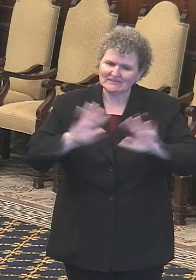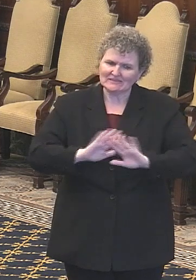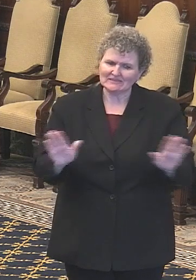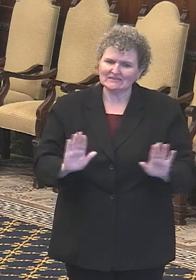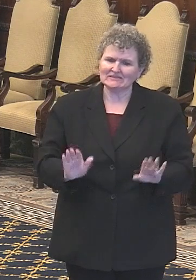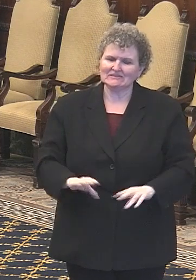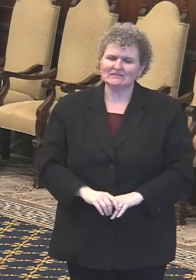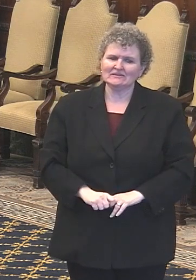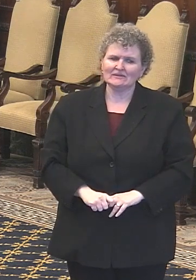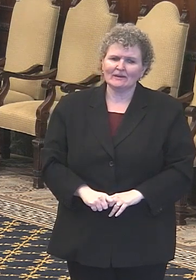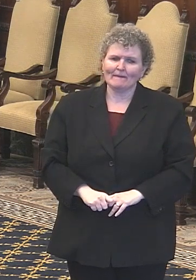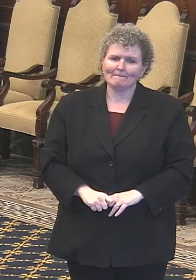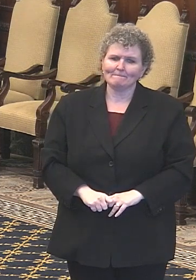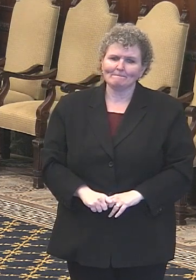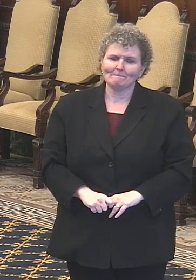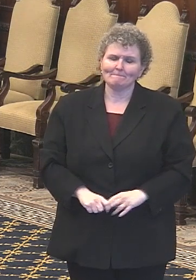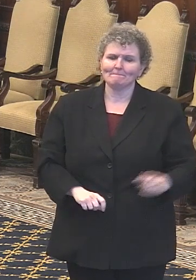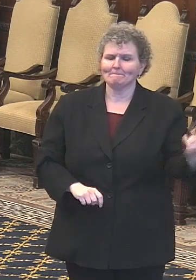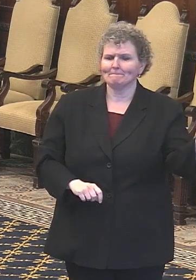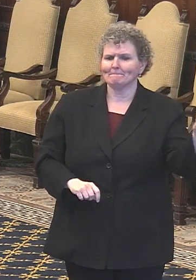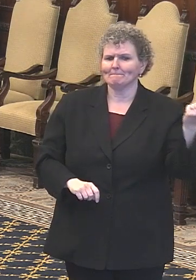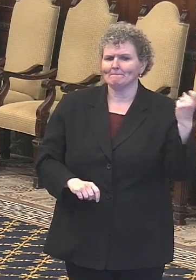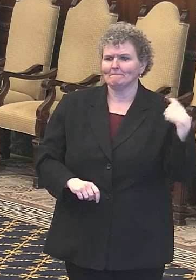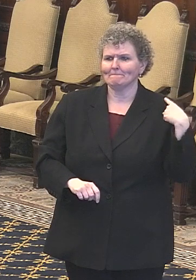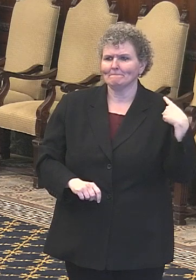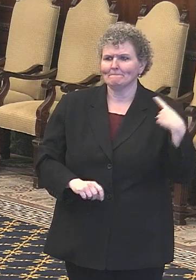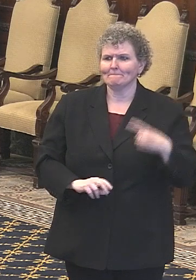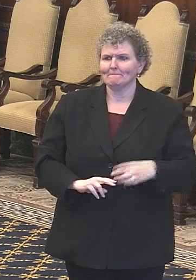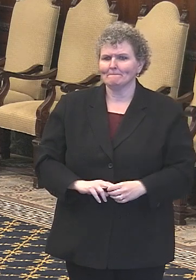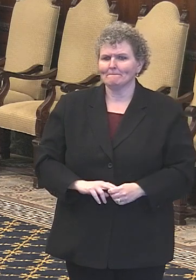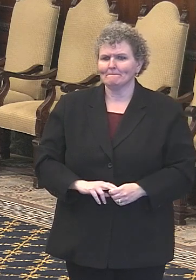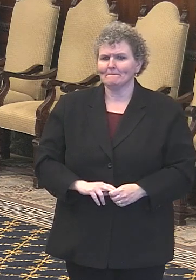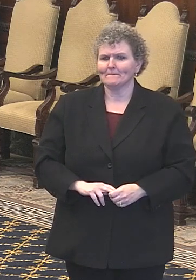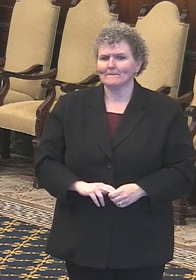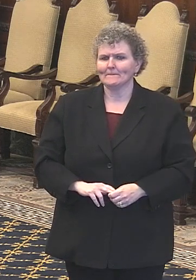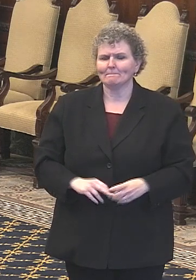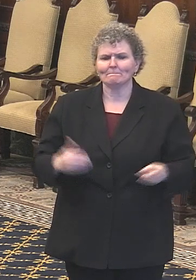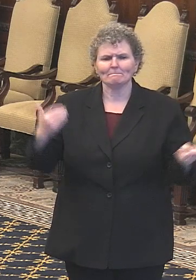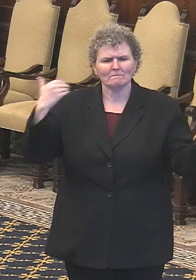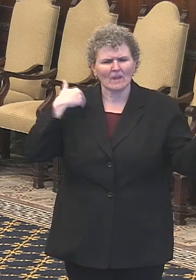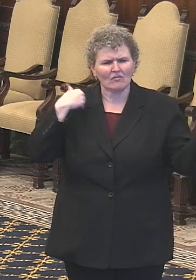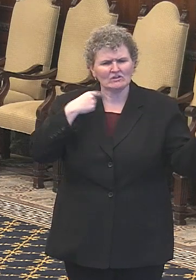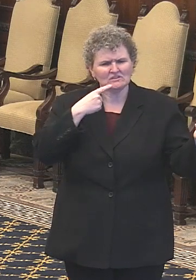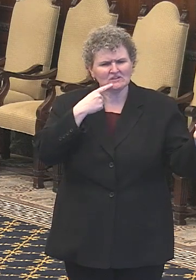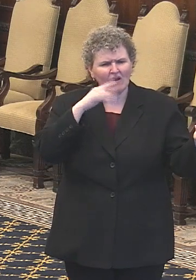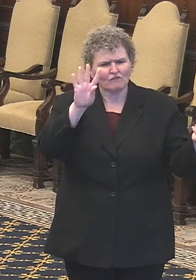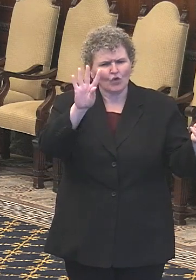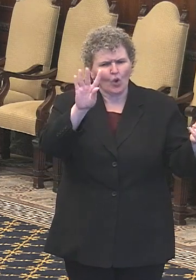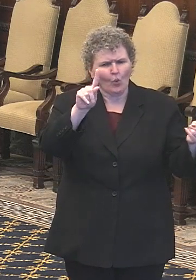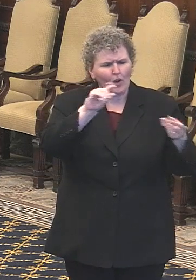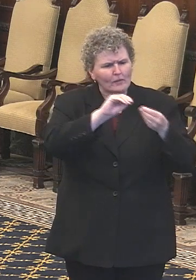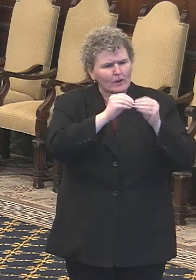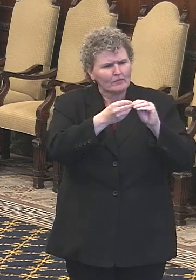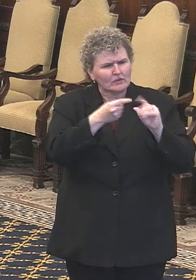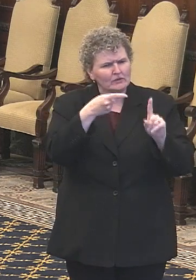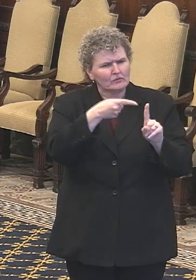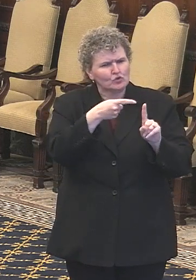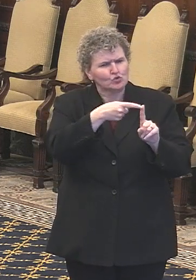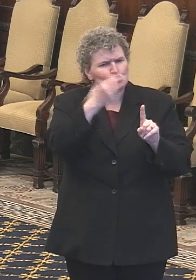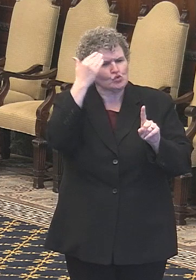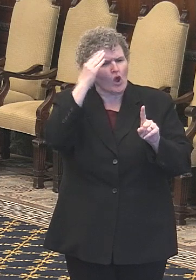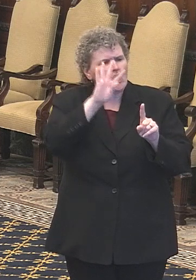that includes things like having the staff wear masks all times. When you're testing people who are symptomatic, and if you have